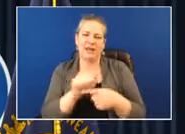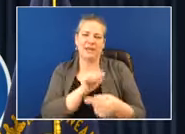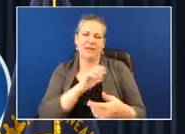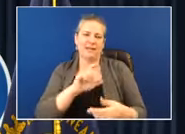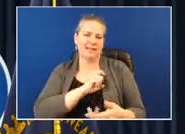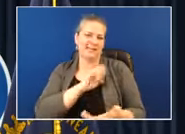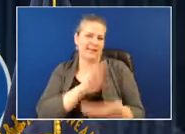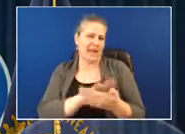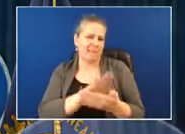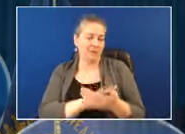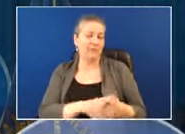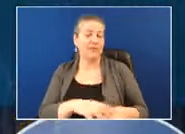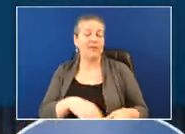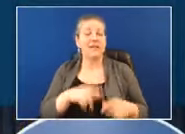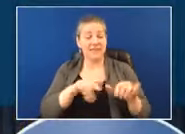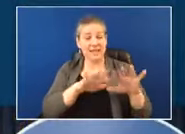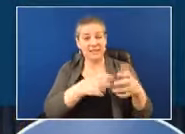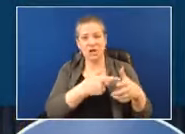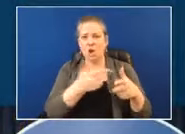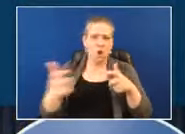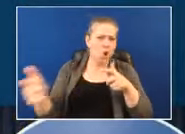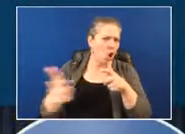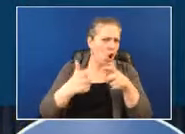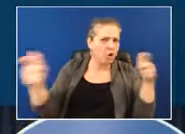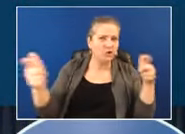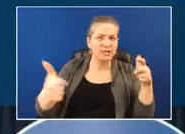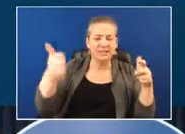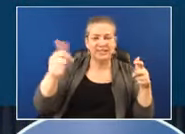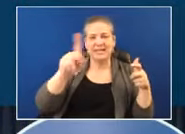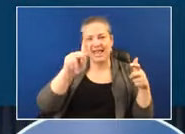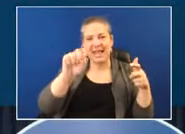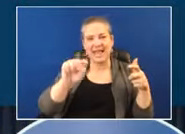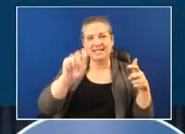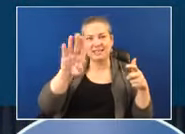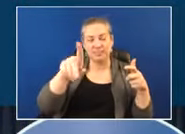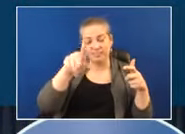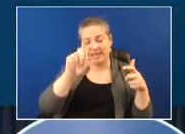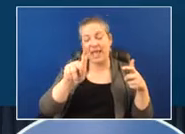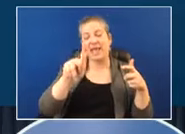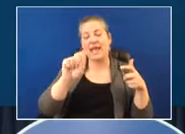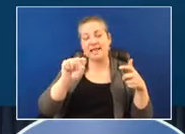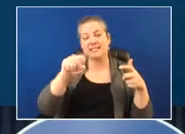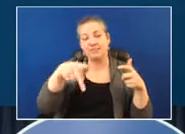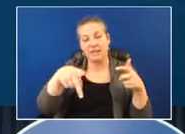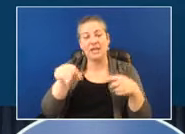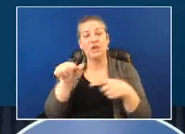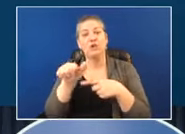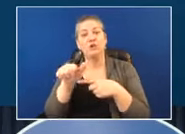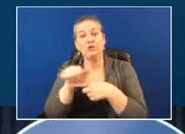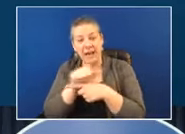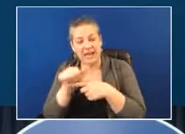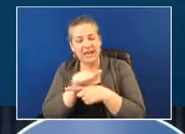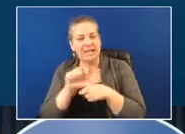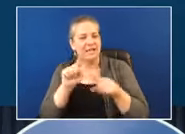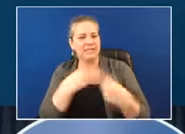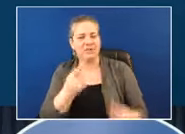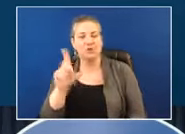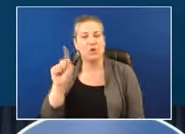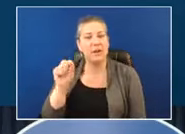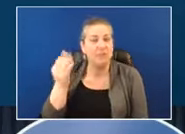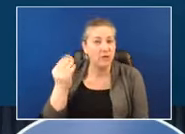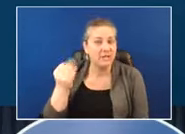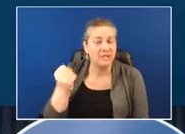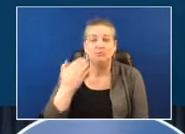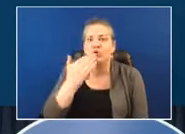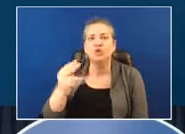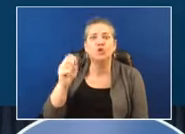the largest KSP Basic Training Academy graduating class since 2014. That is really good news.